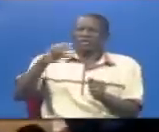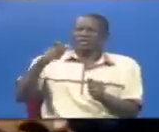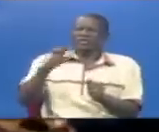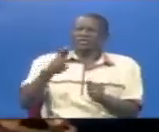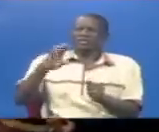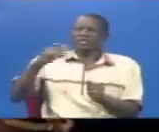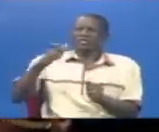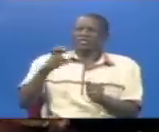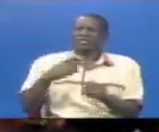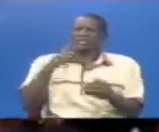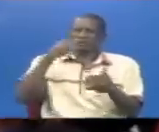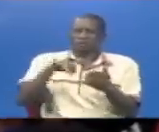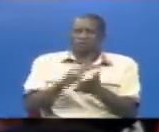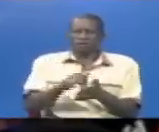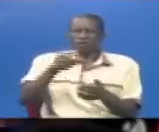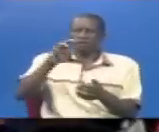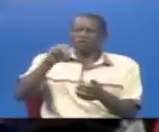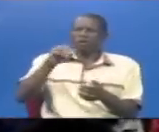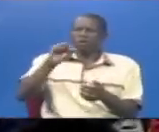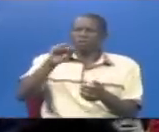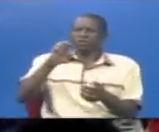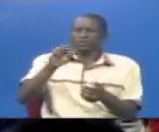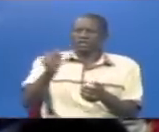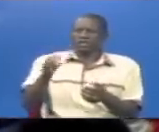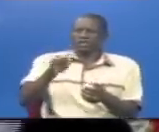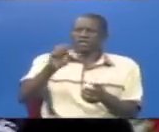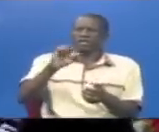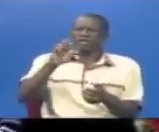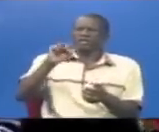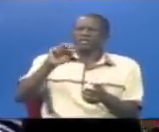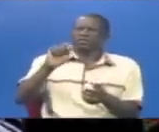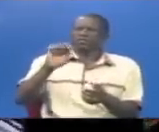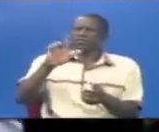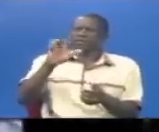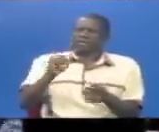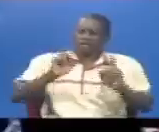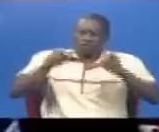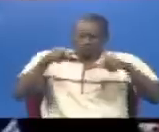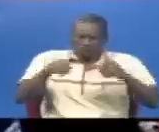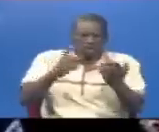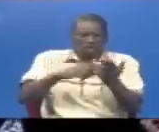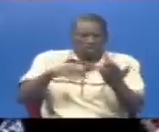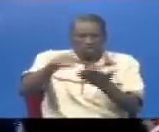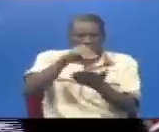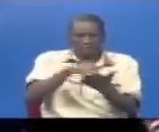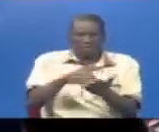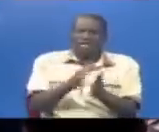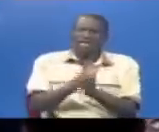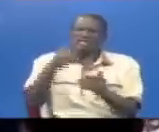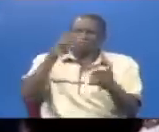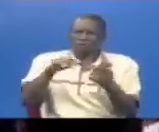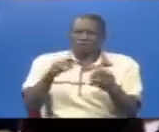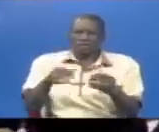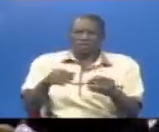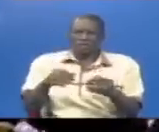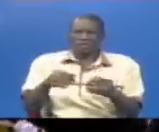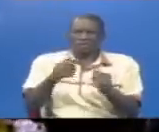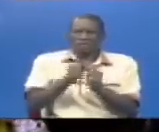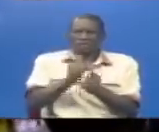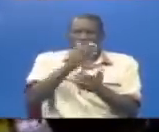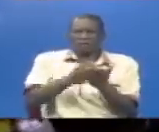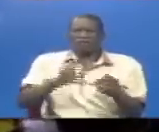that Moses Sunkuli is not here at the tallying center, and he is with some of